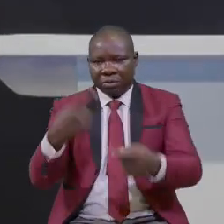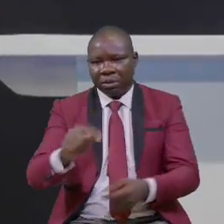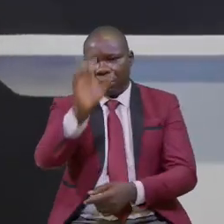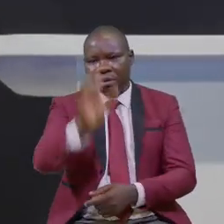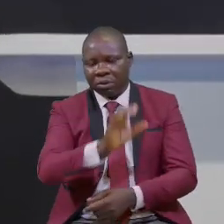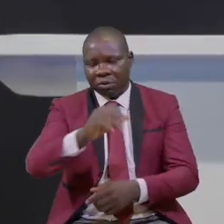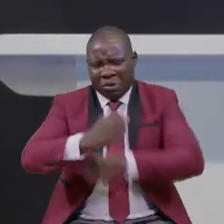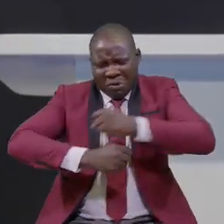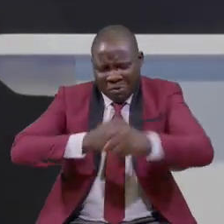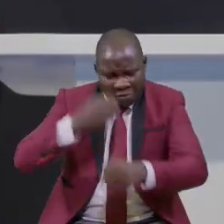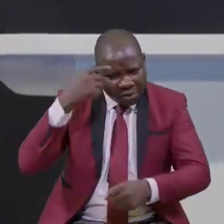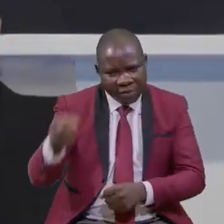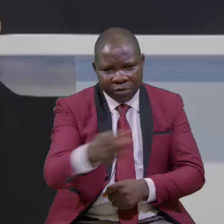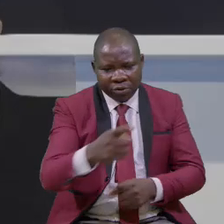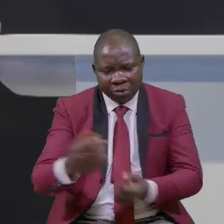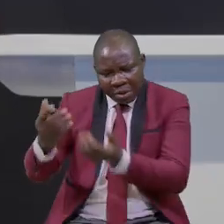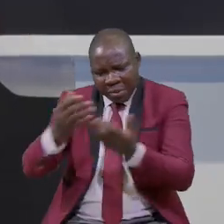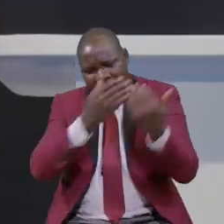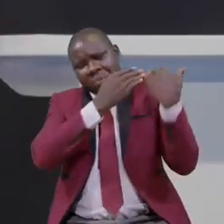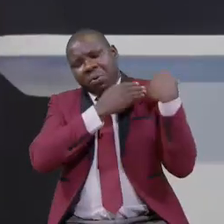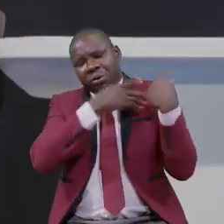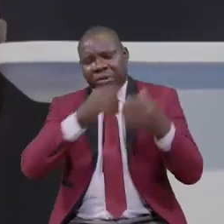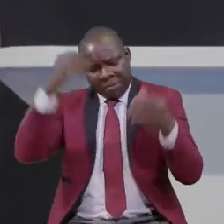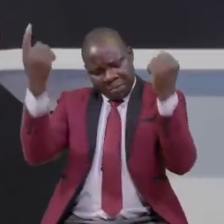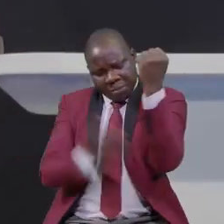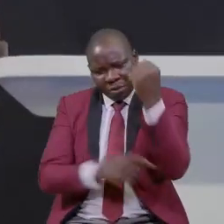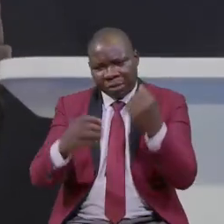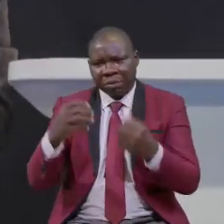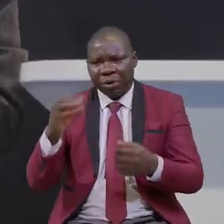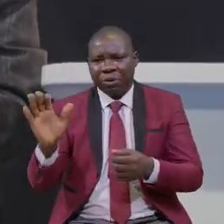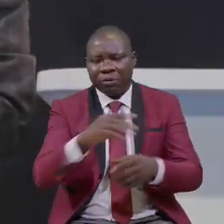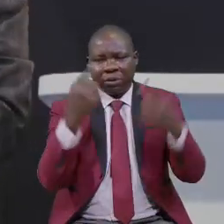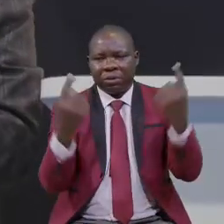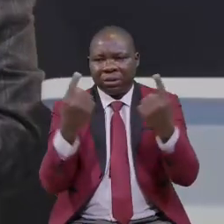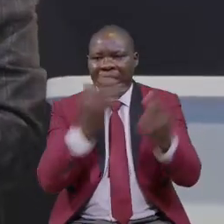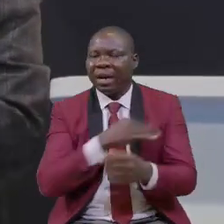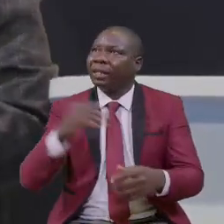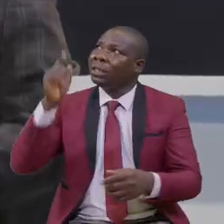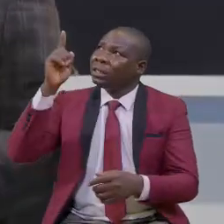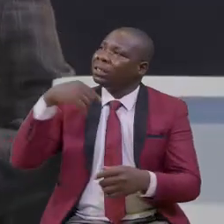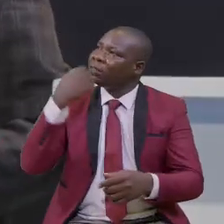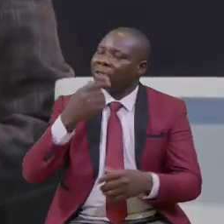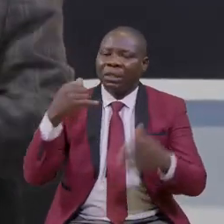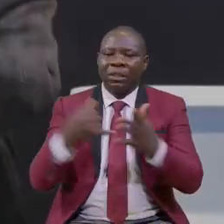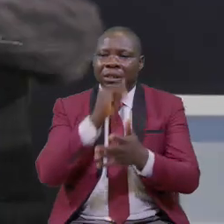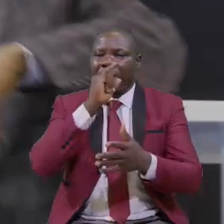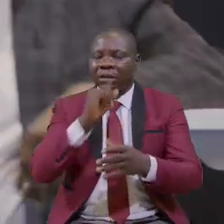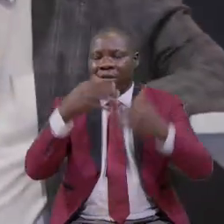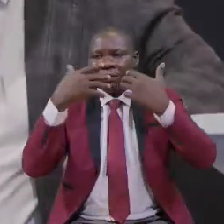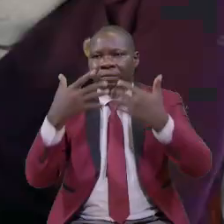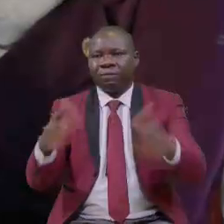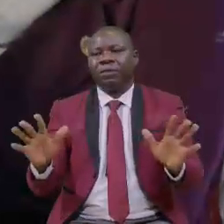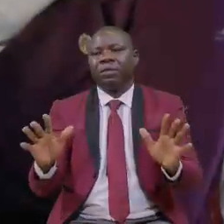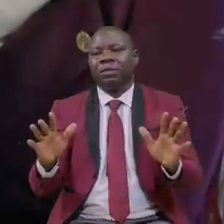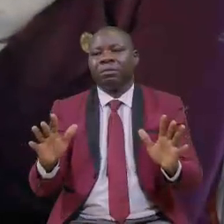the punishment of your sin. And he said, it is finished. Somebody shout